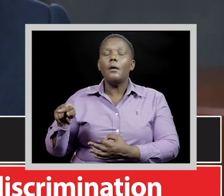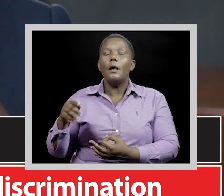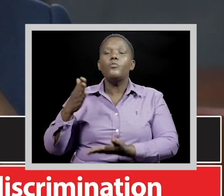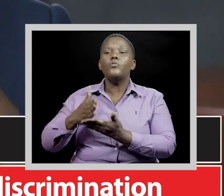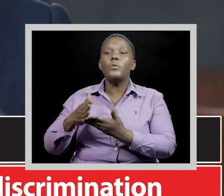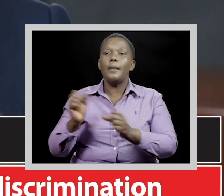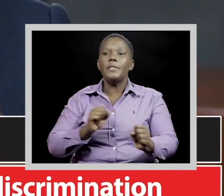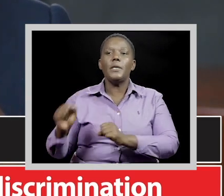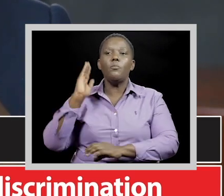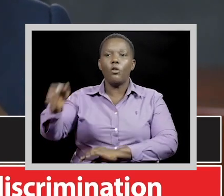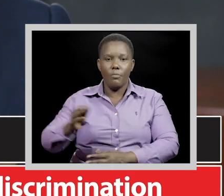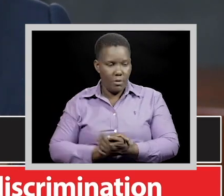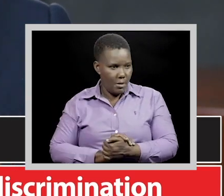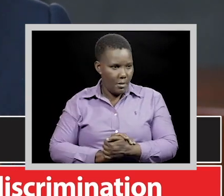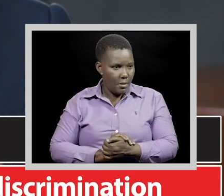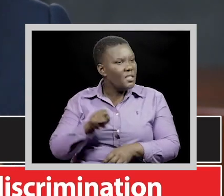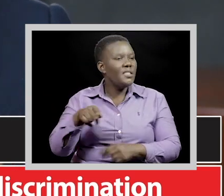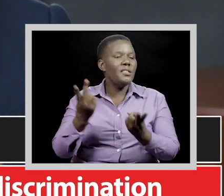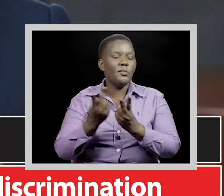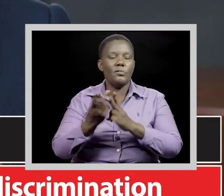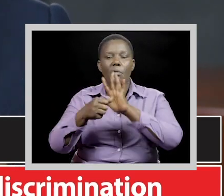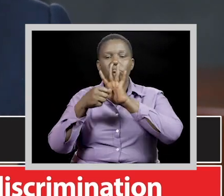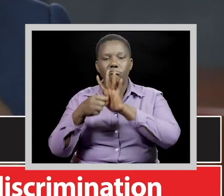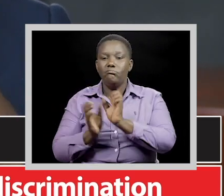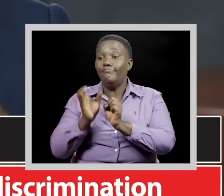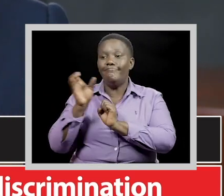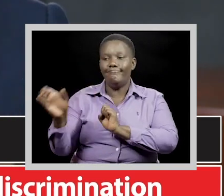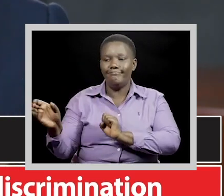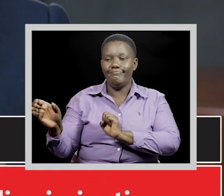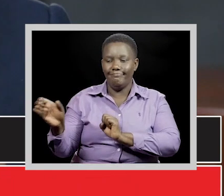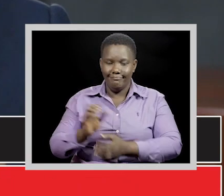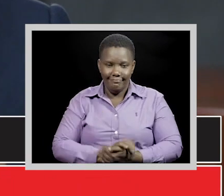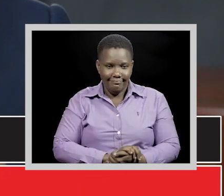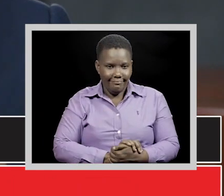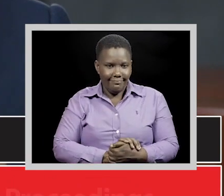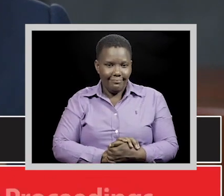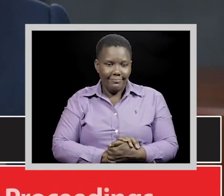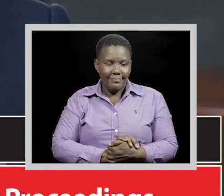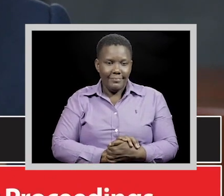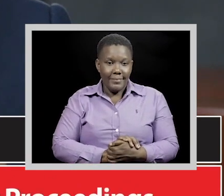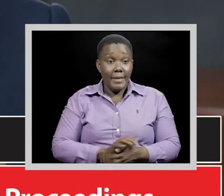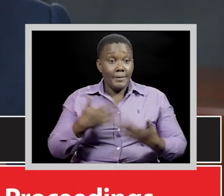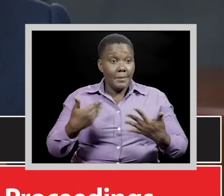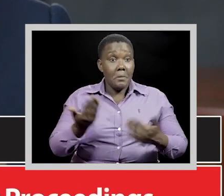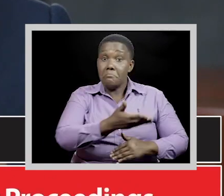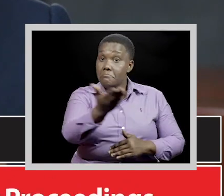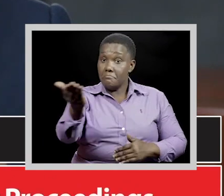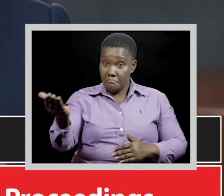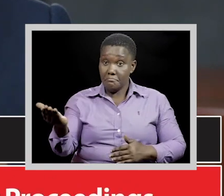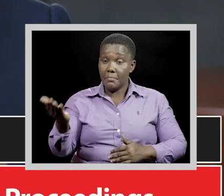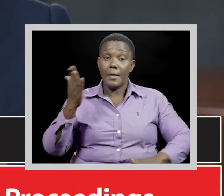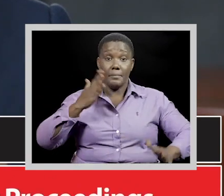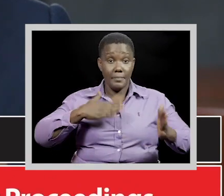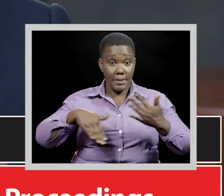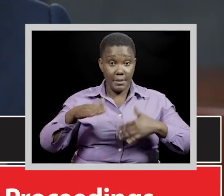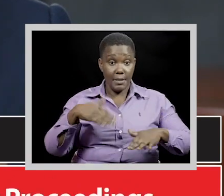offender, that in the eyes of the law is discrimination of its own kind. Therefore,